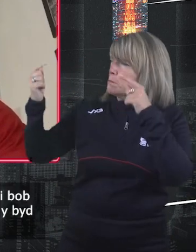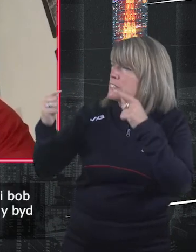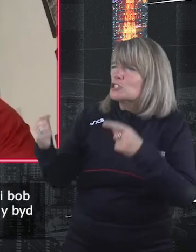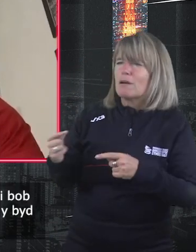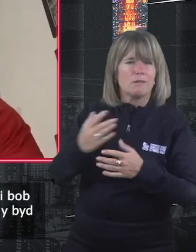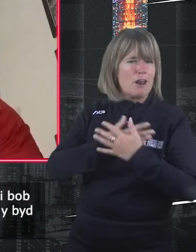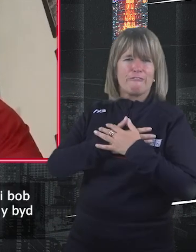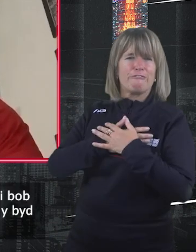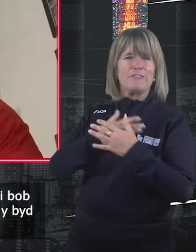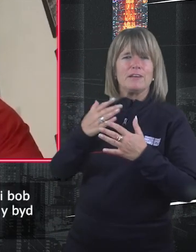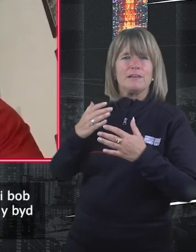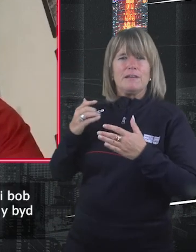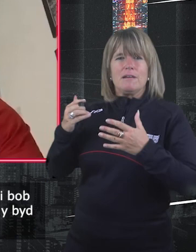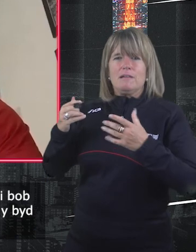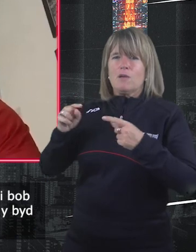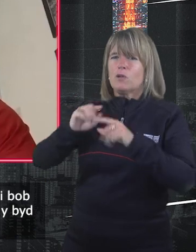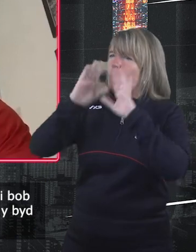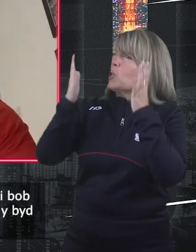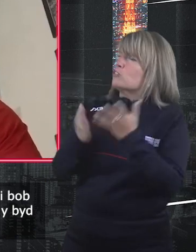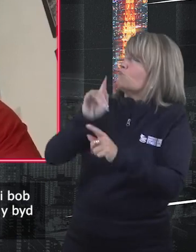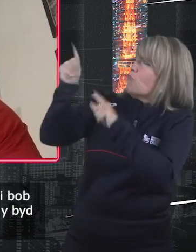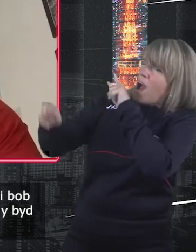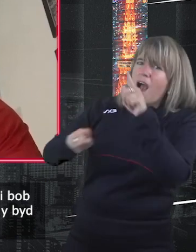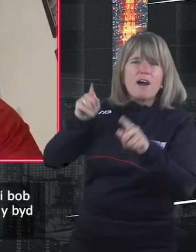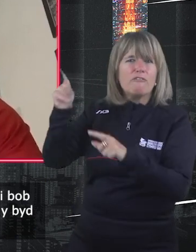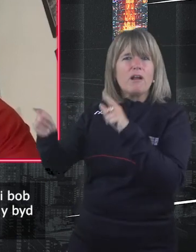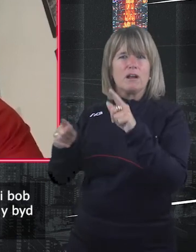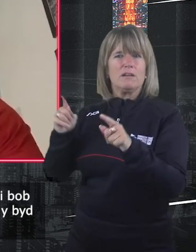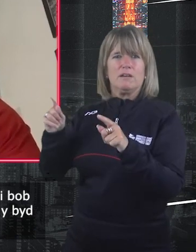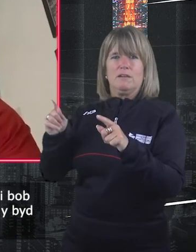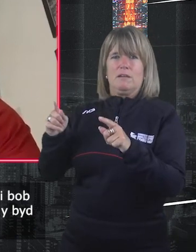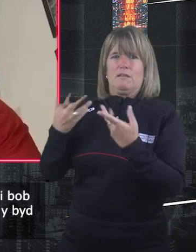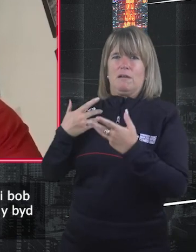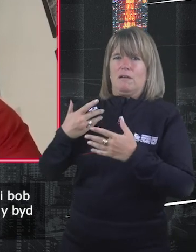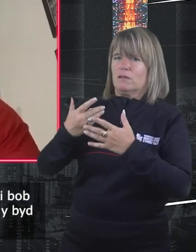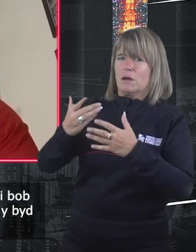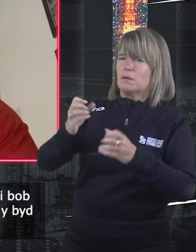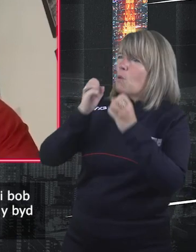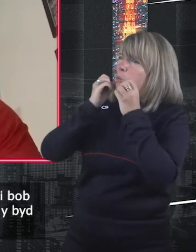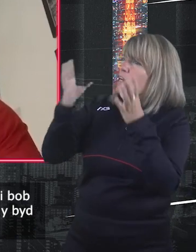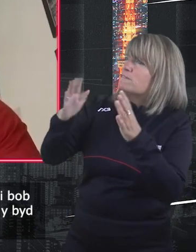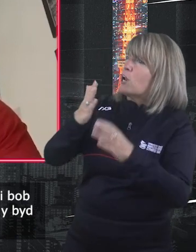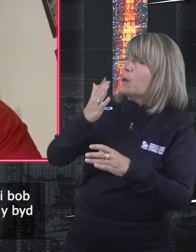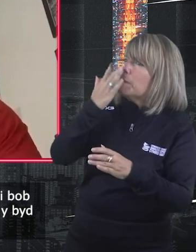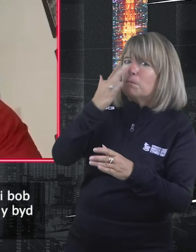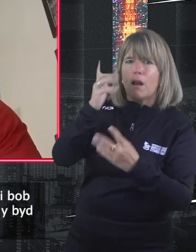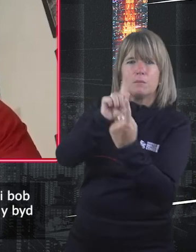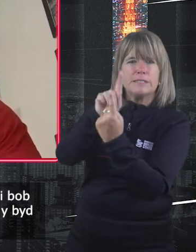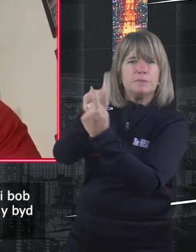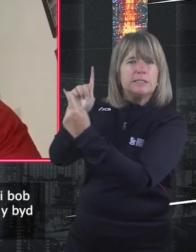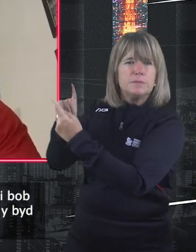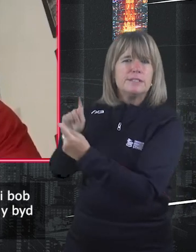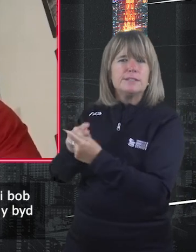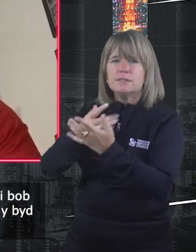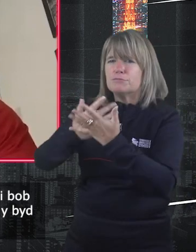love the game and I love competing, and I've been able to travel all around the world, and I've been able to meet loads of